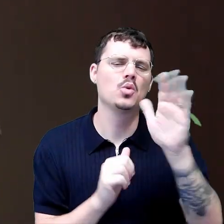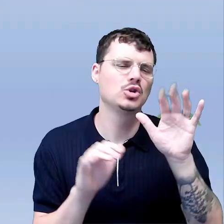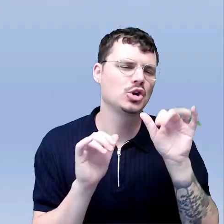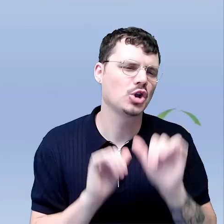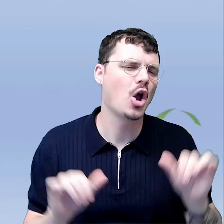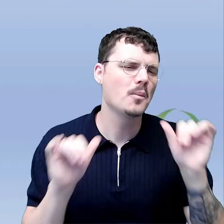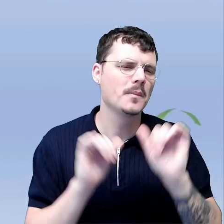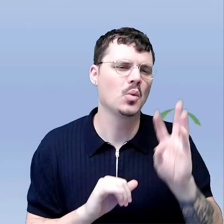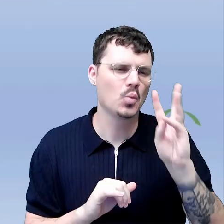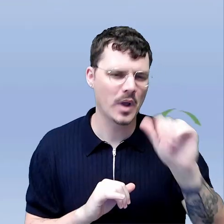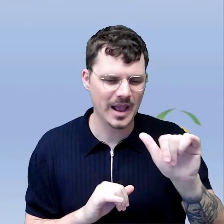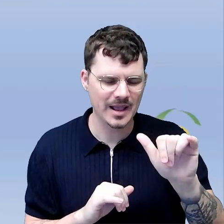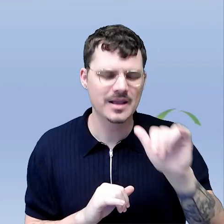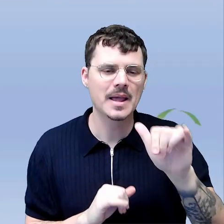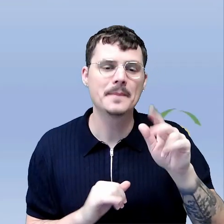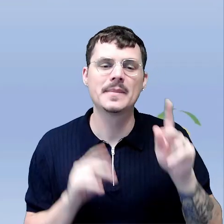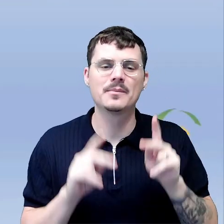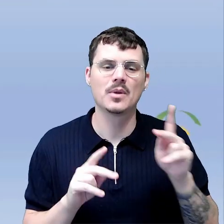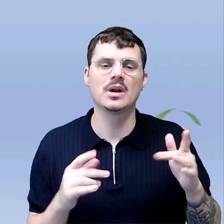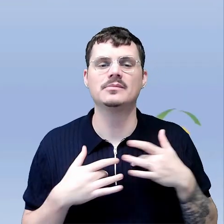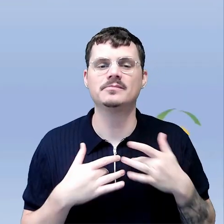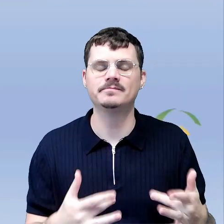ways that people